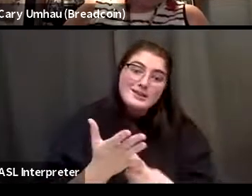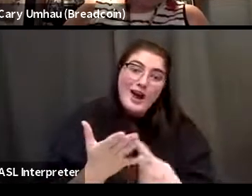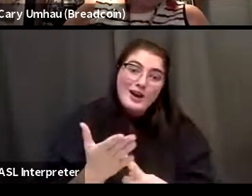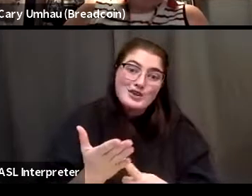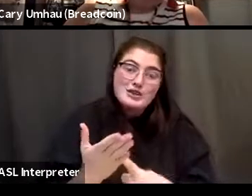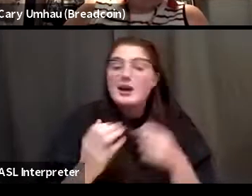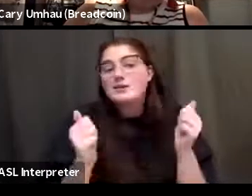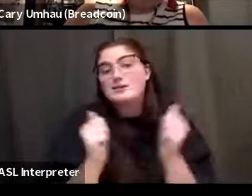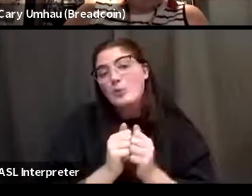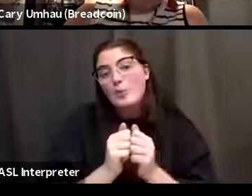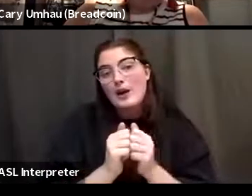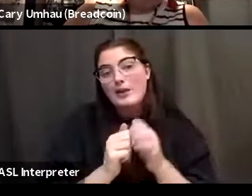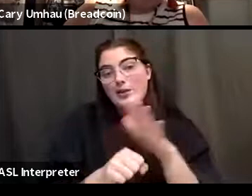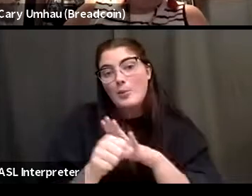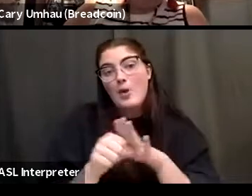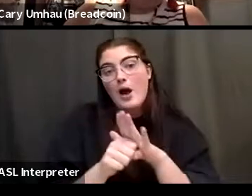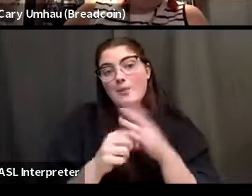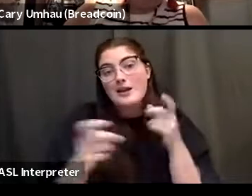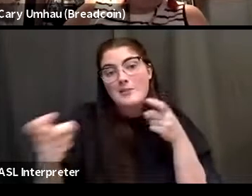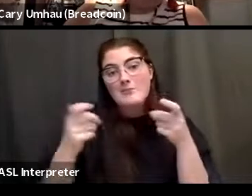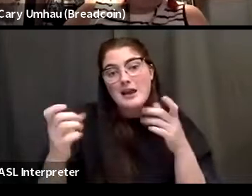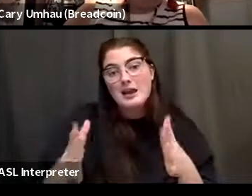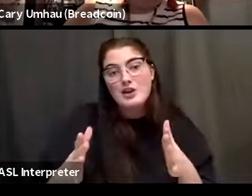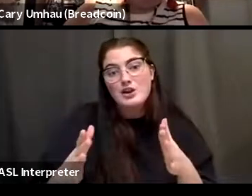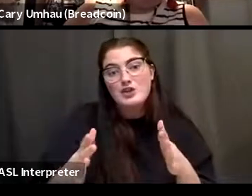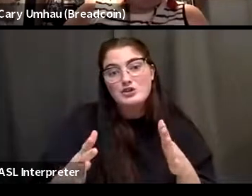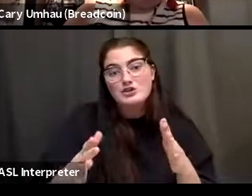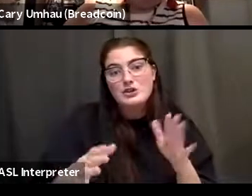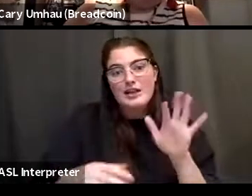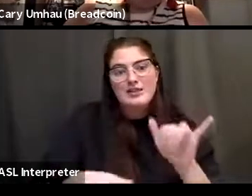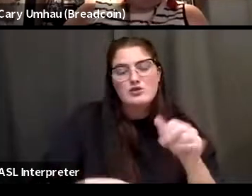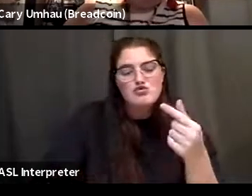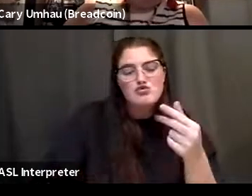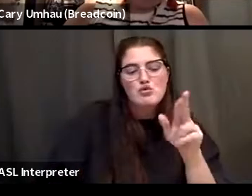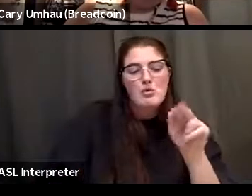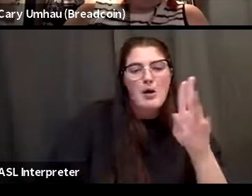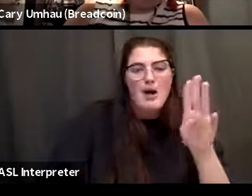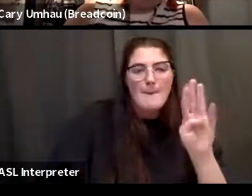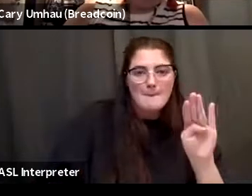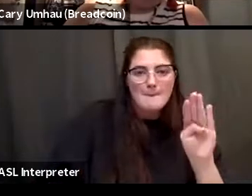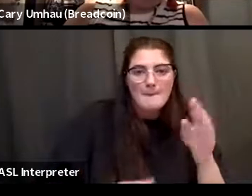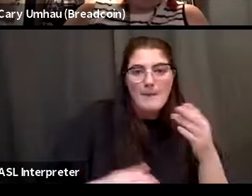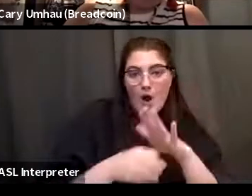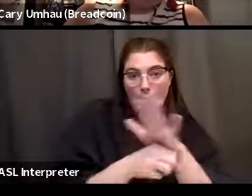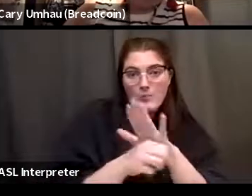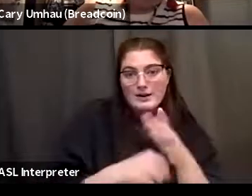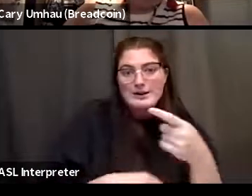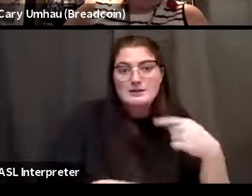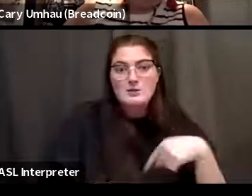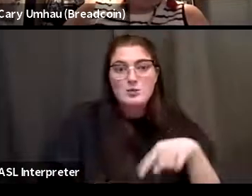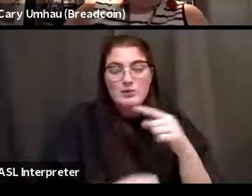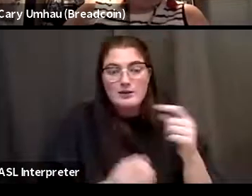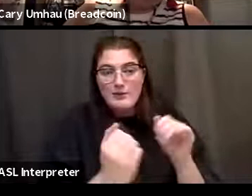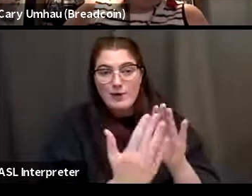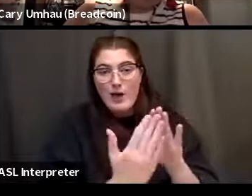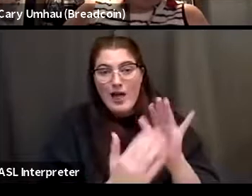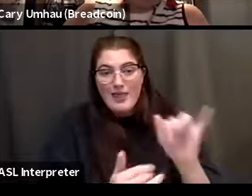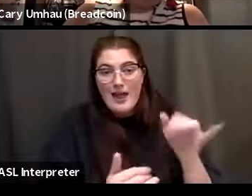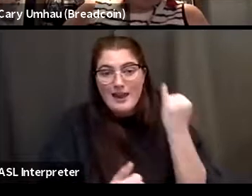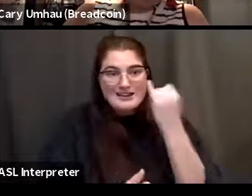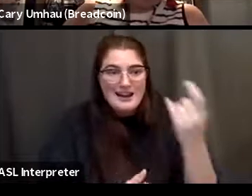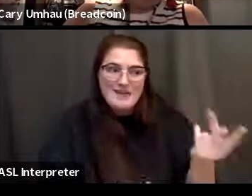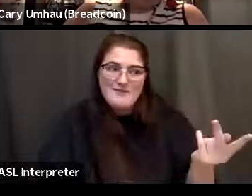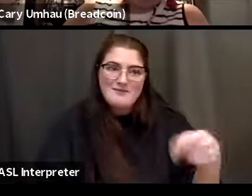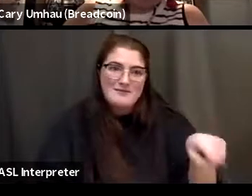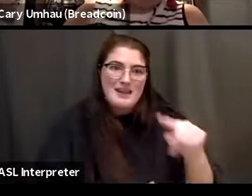with the property manager, which will be Grow Up Properties, we have addressed that idea. They haven't settled on a